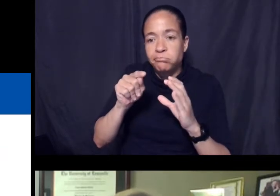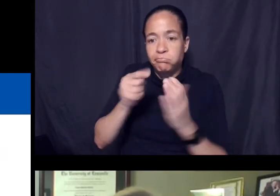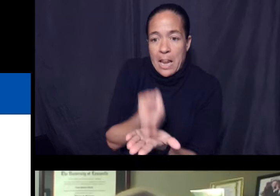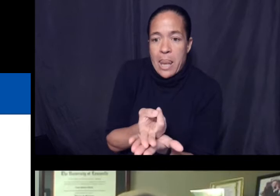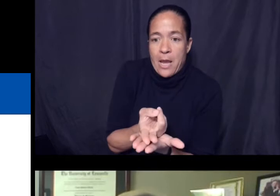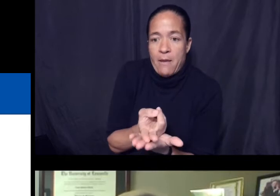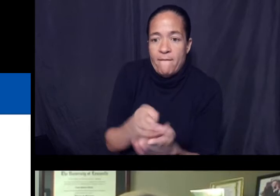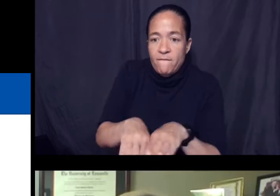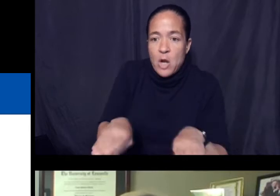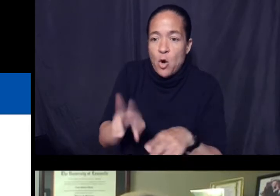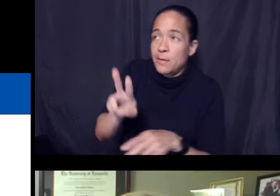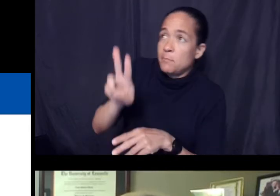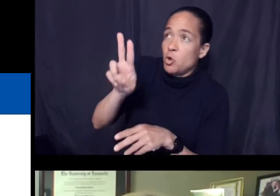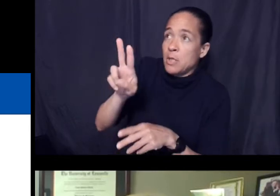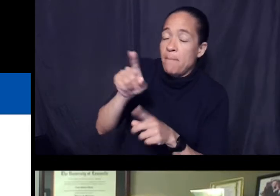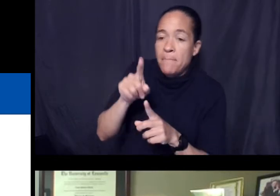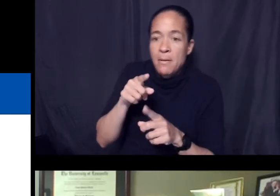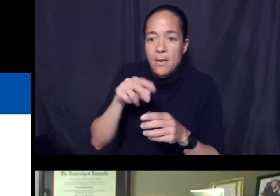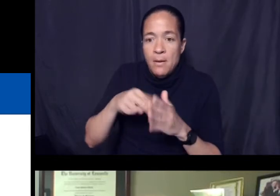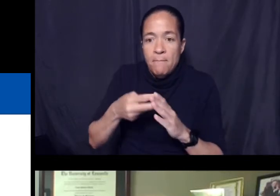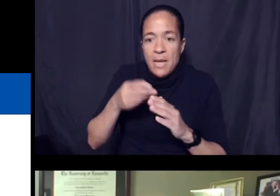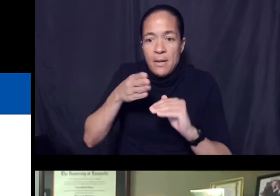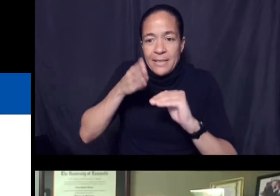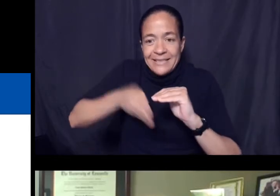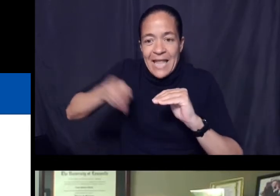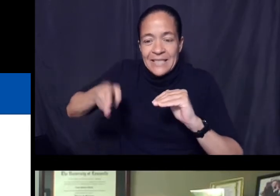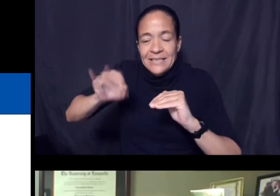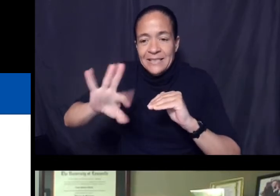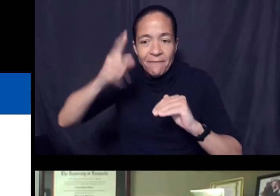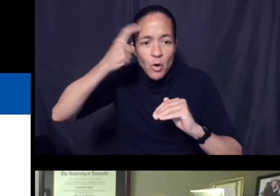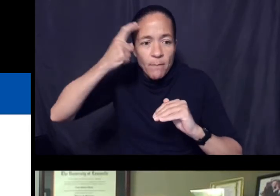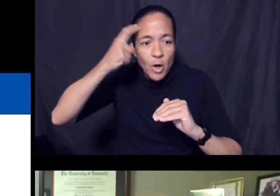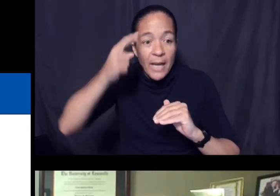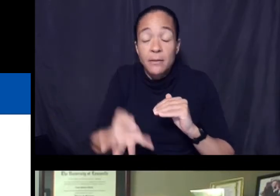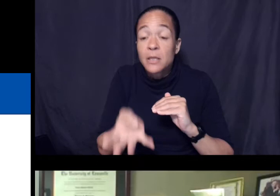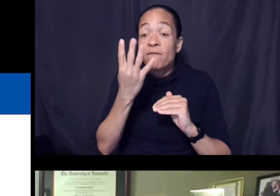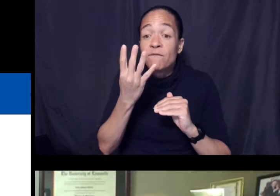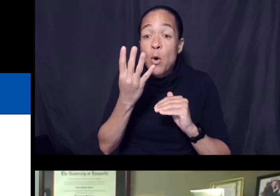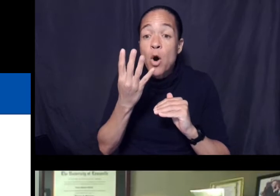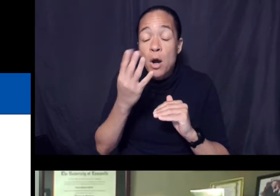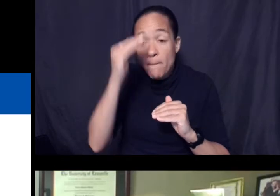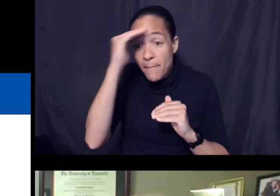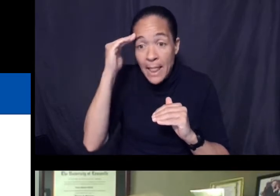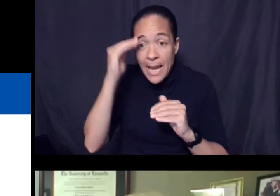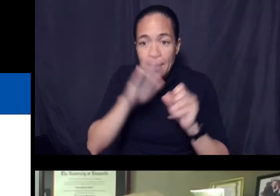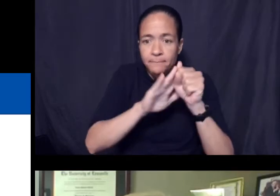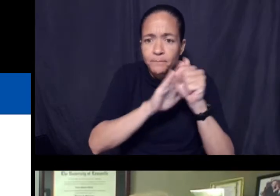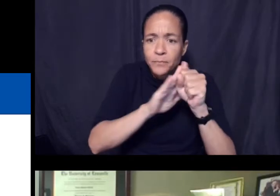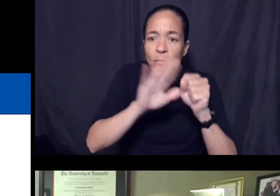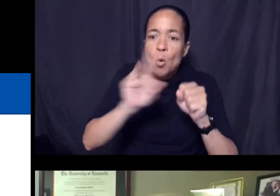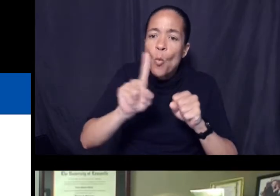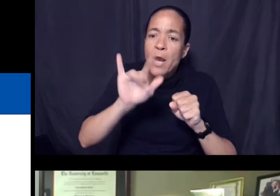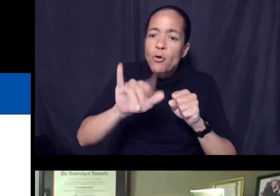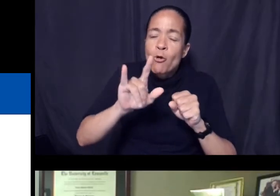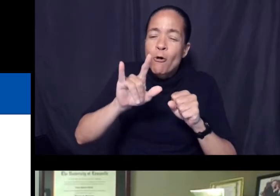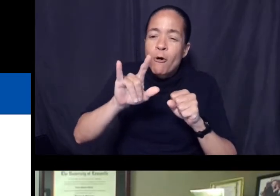these are cuts of brain images. And these 4 black areas are what we refer to as the ventricles, where the spinal fluid